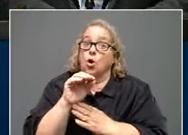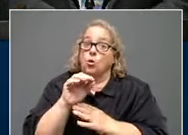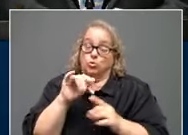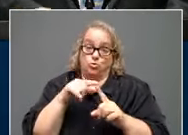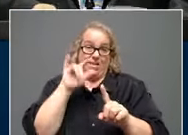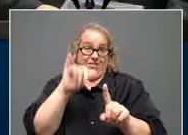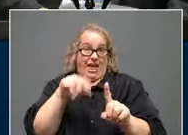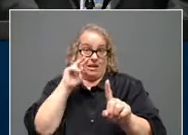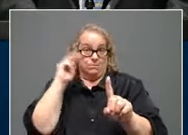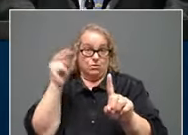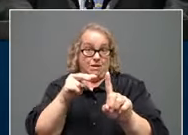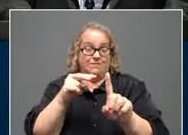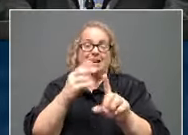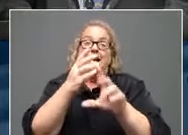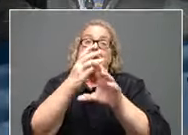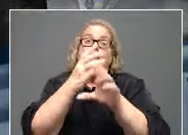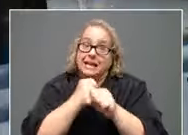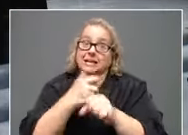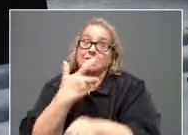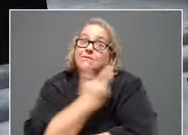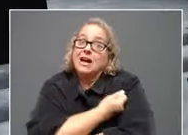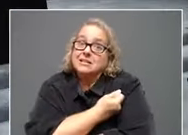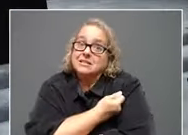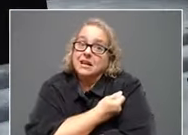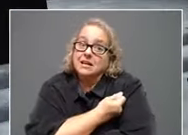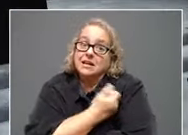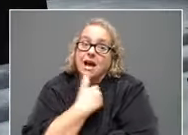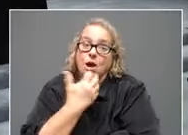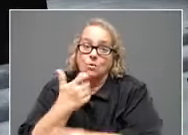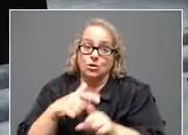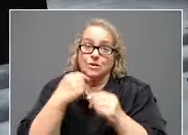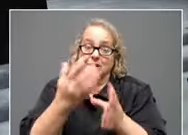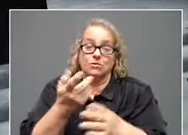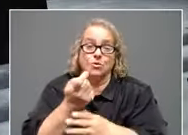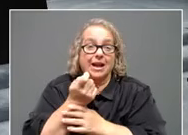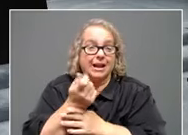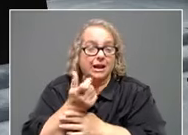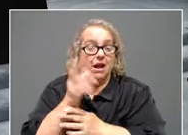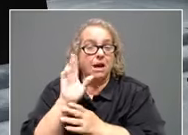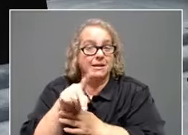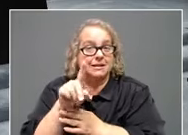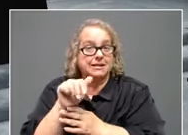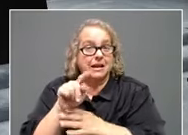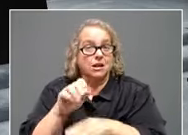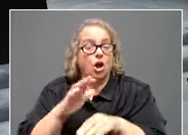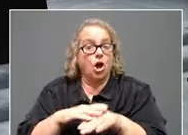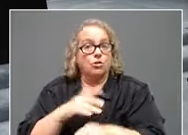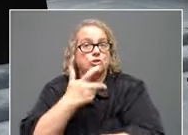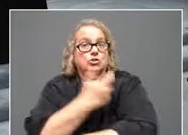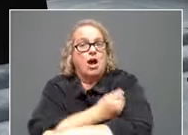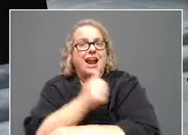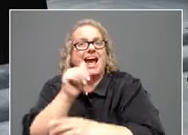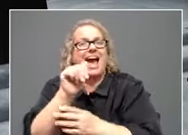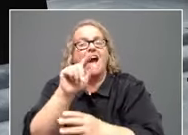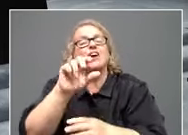say get vaccinated, I want to give you a little update on the shot at a million. This is a